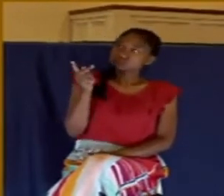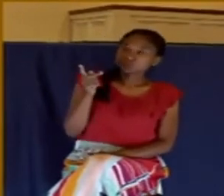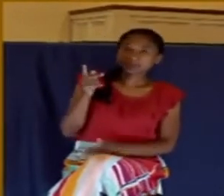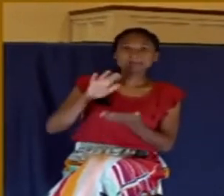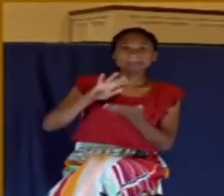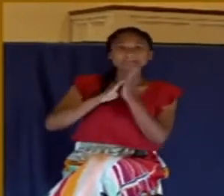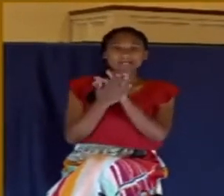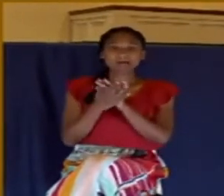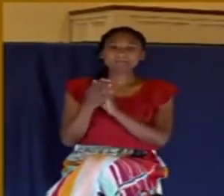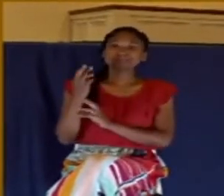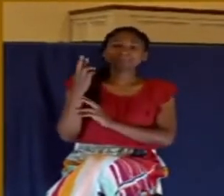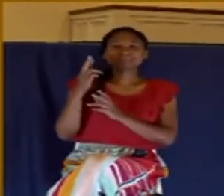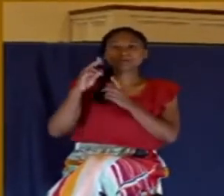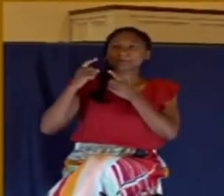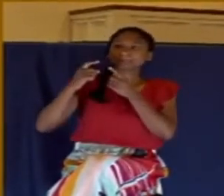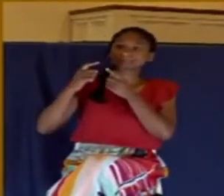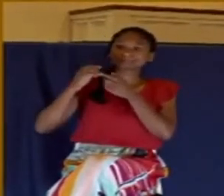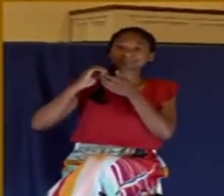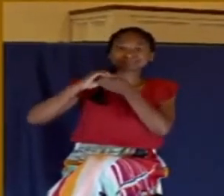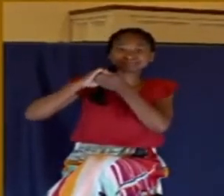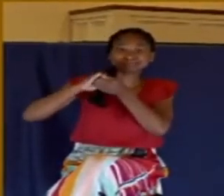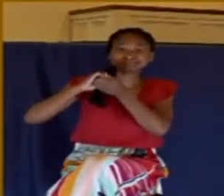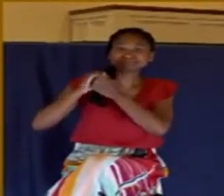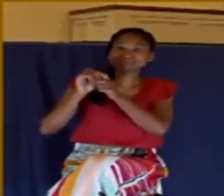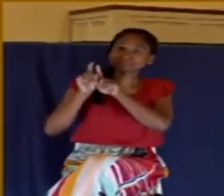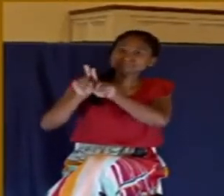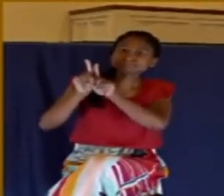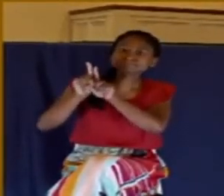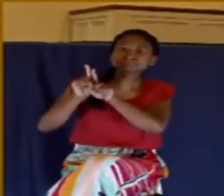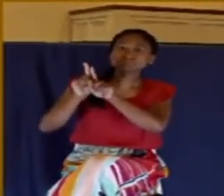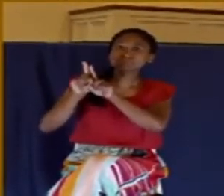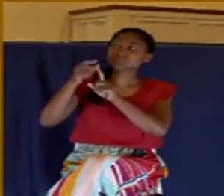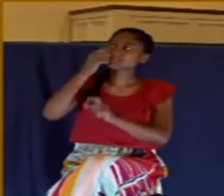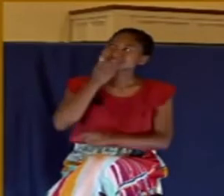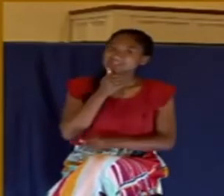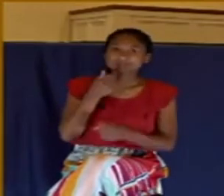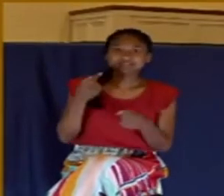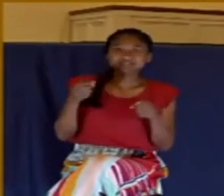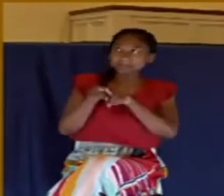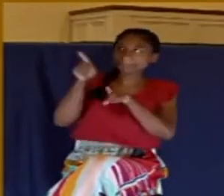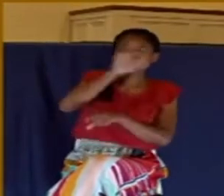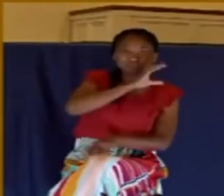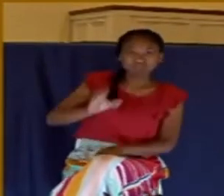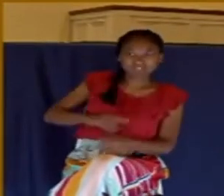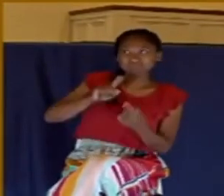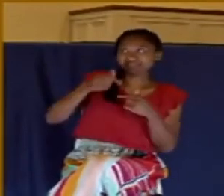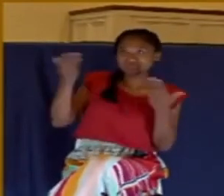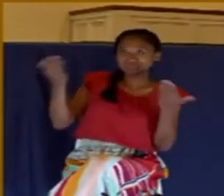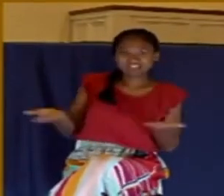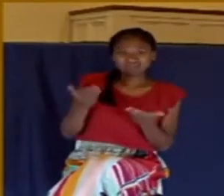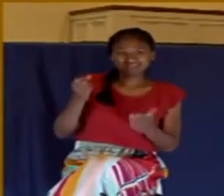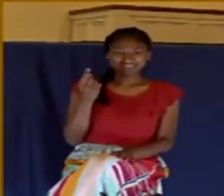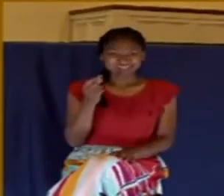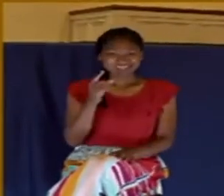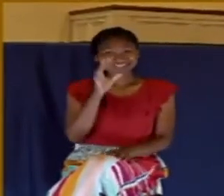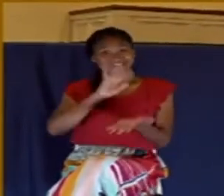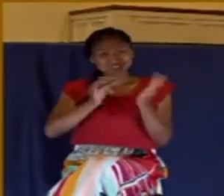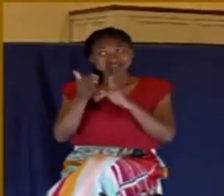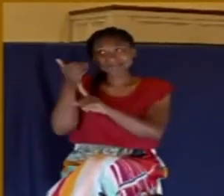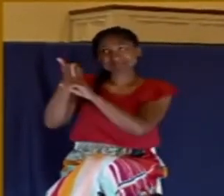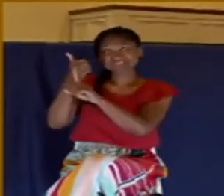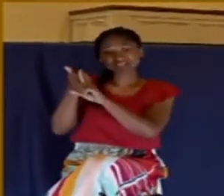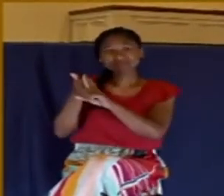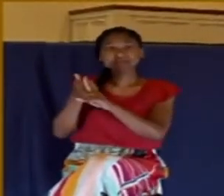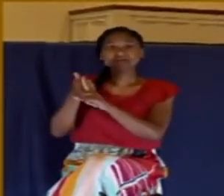of Christ's suffering in the sense that you're kind of suffering the same way he did during his earthly ministry. You understand Jesus, the Bible says, was a